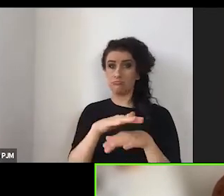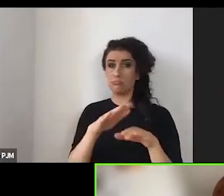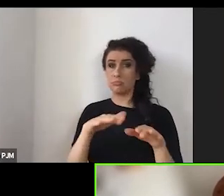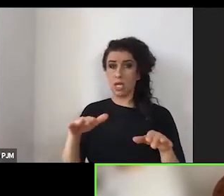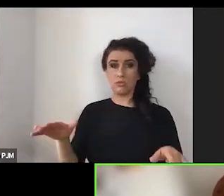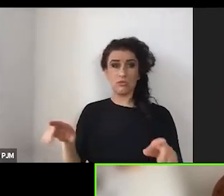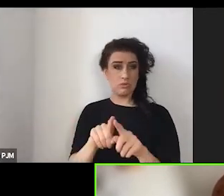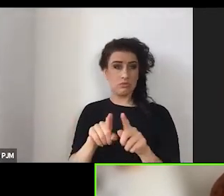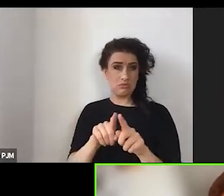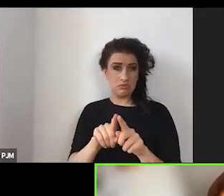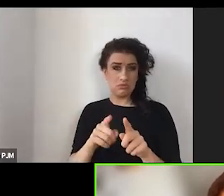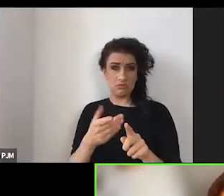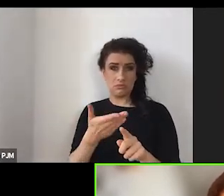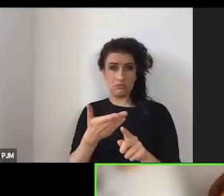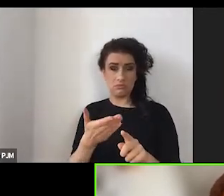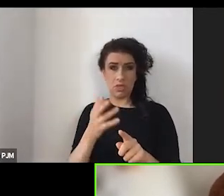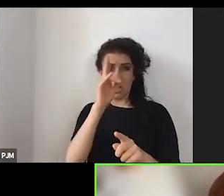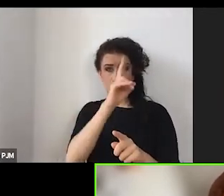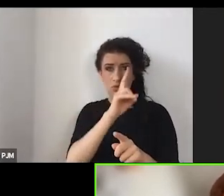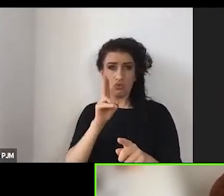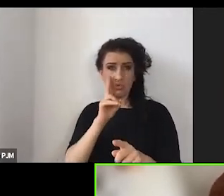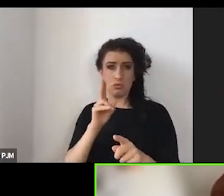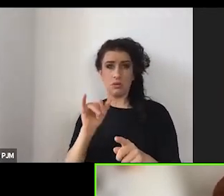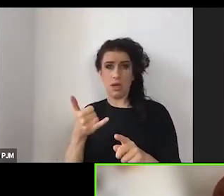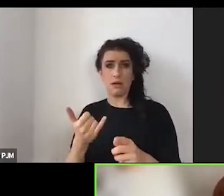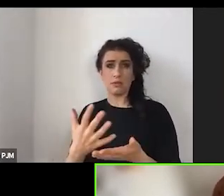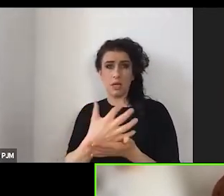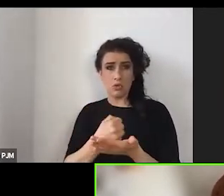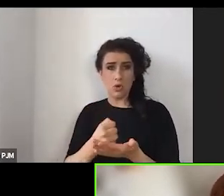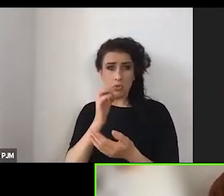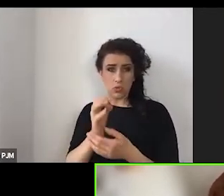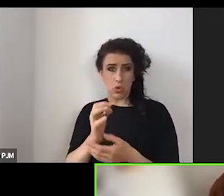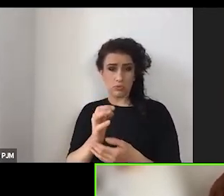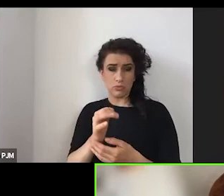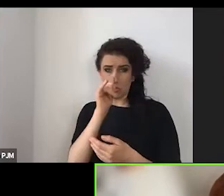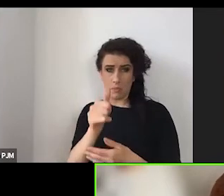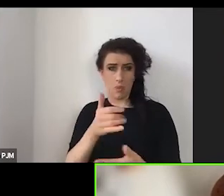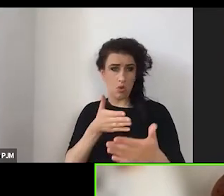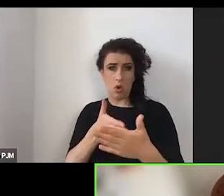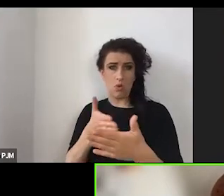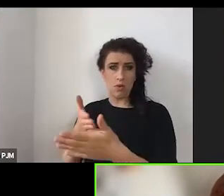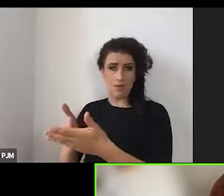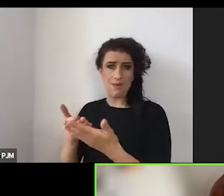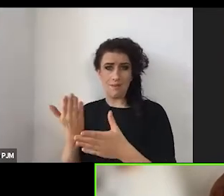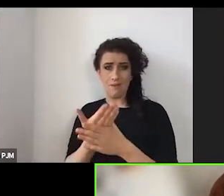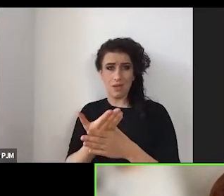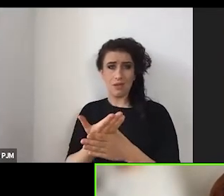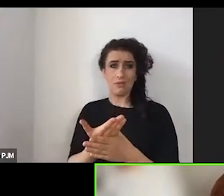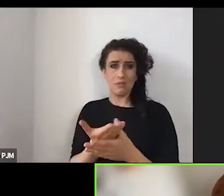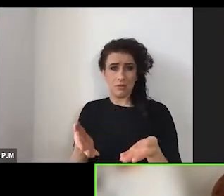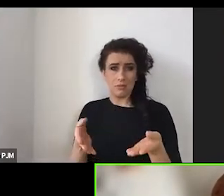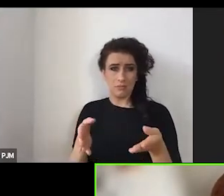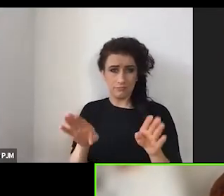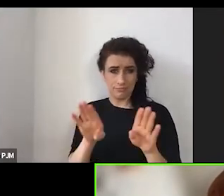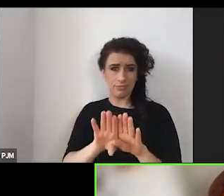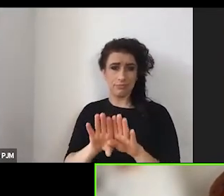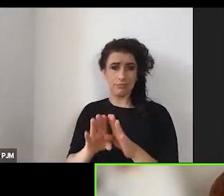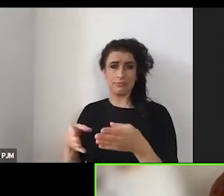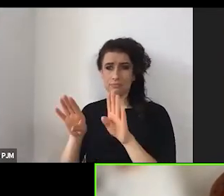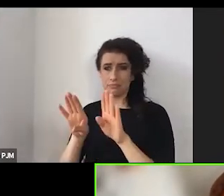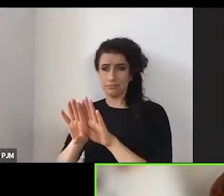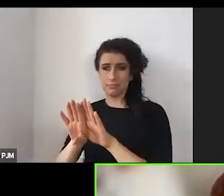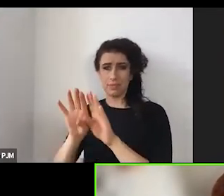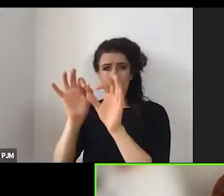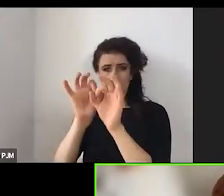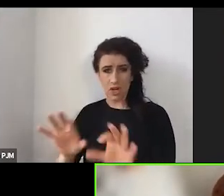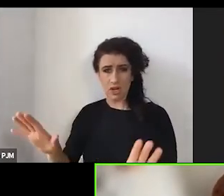and medium enterprises, companies that close down, you're not employed anymore. So you are at home, stressed because